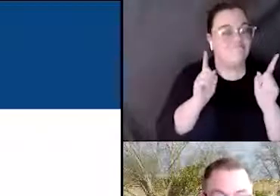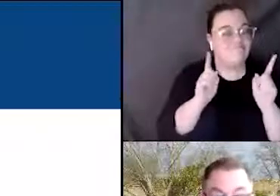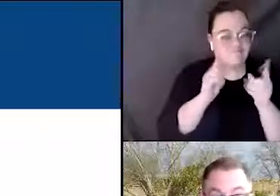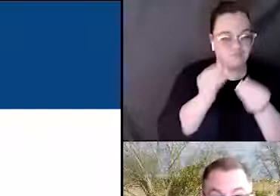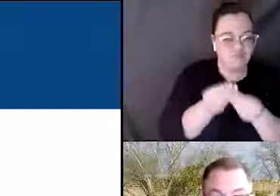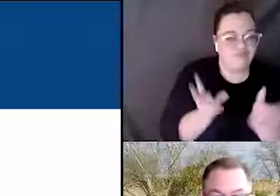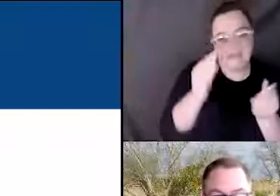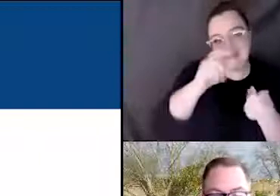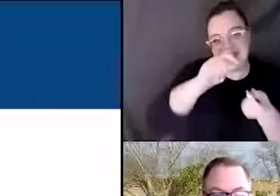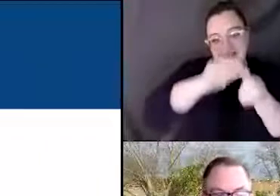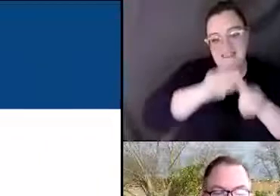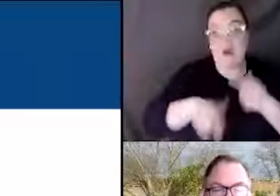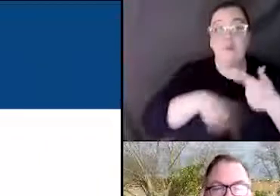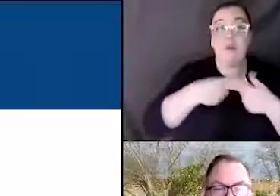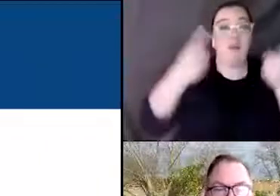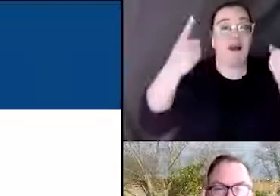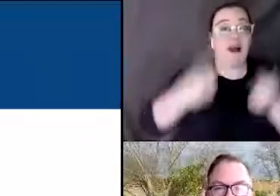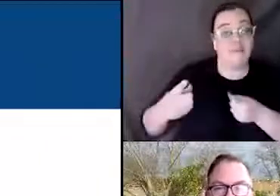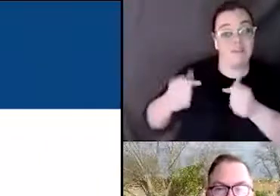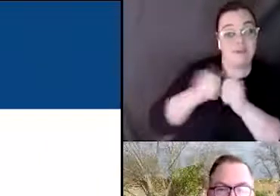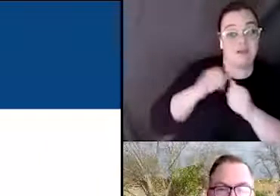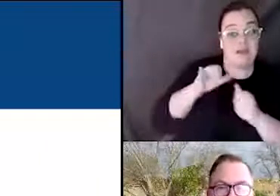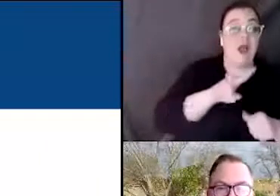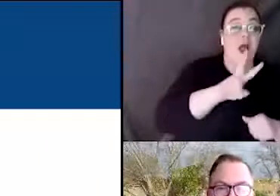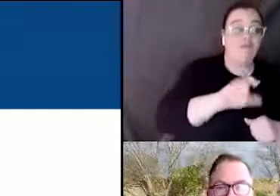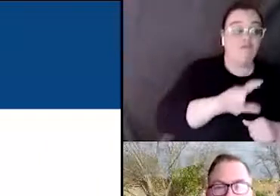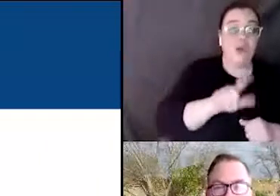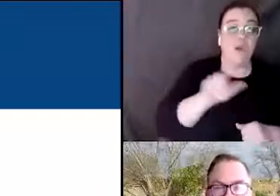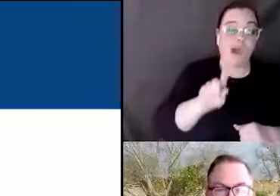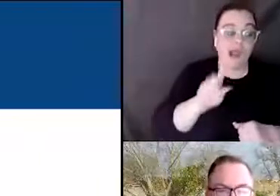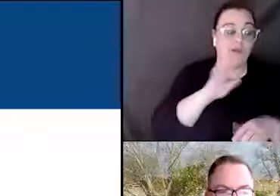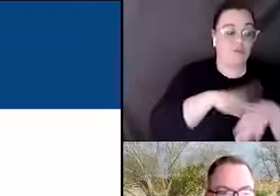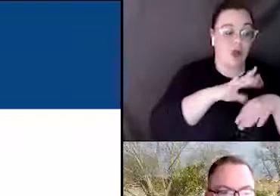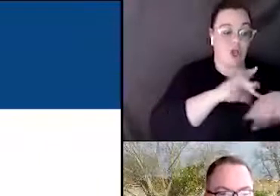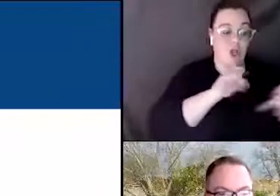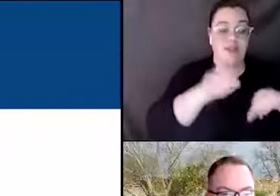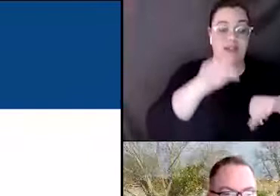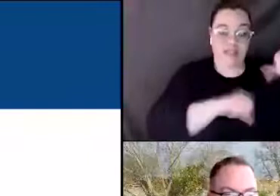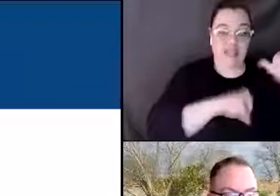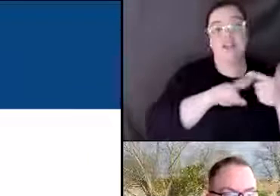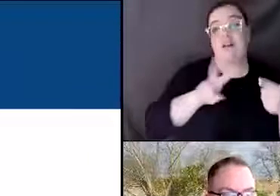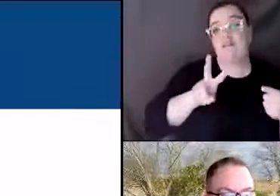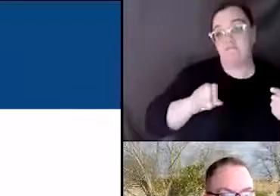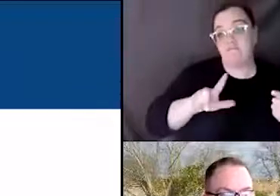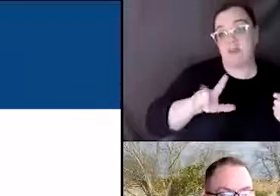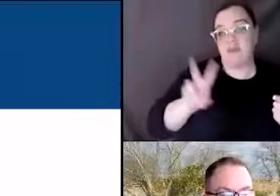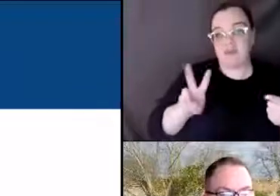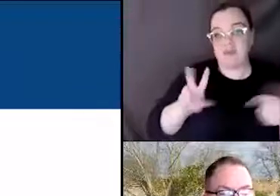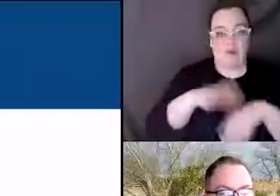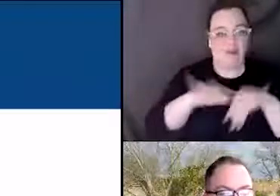of what happens as a result. Volume 1 was on the earthquake science itself. Volume 2 was on the engineering. So these are the societal